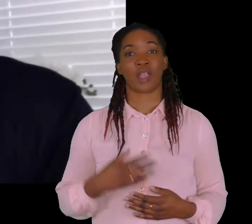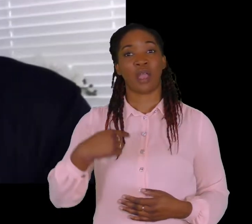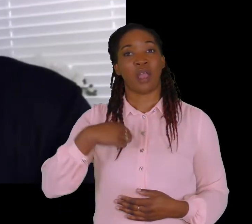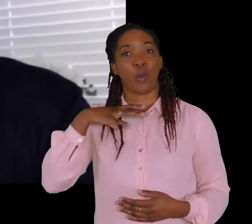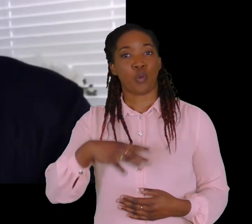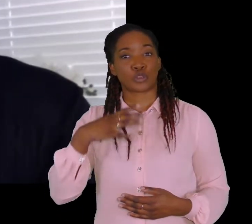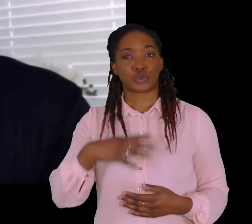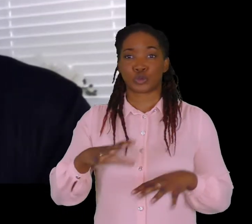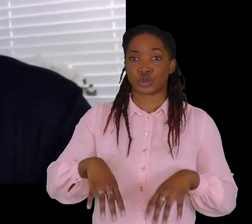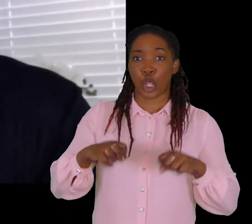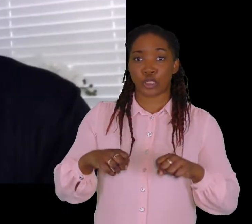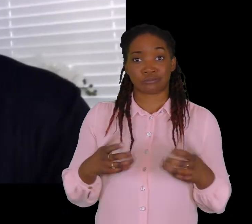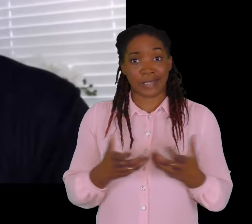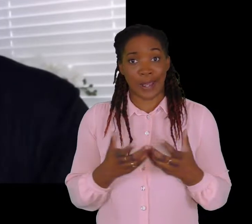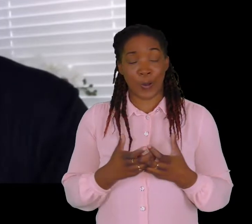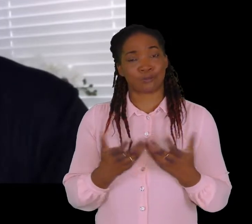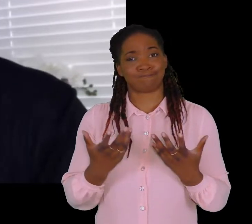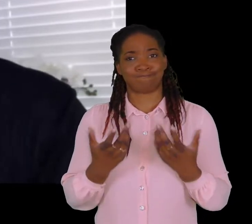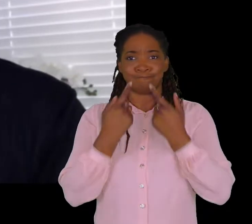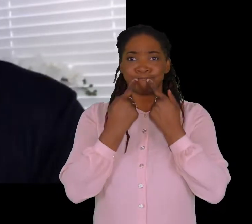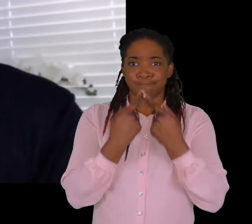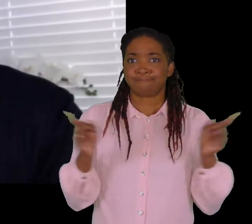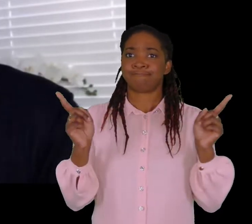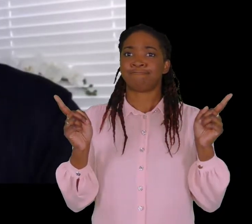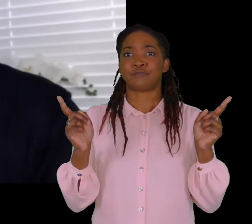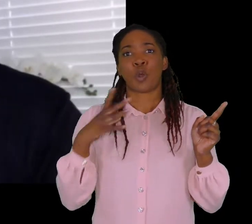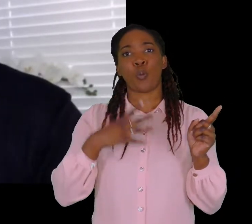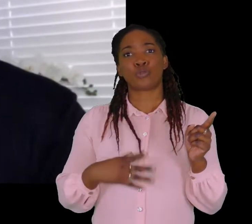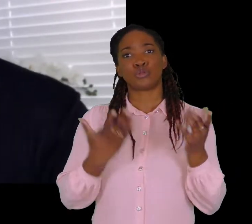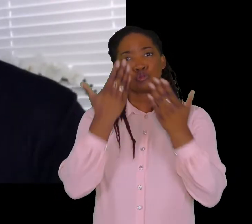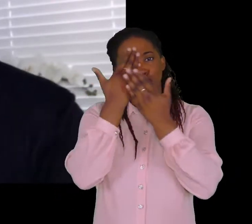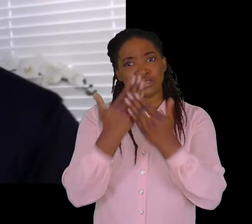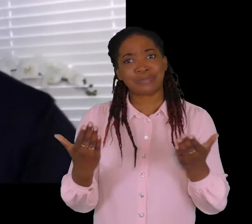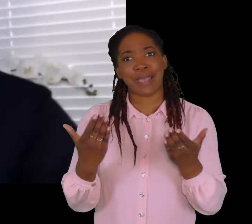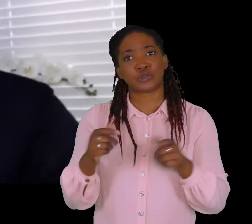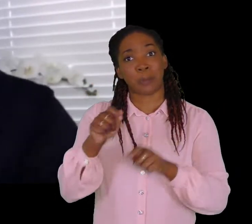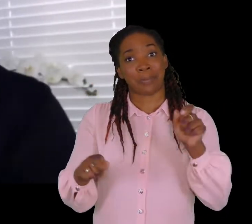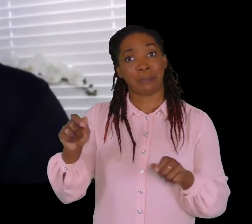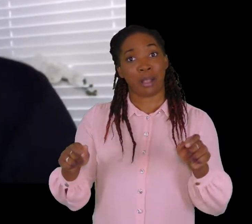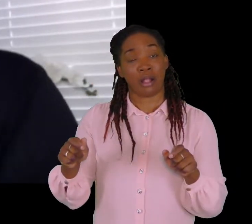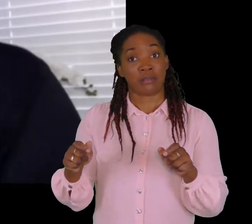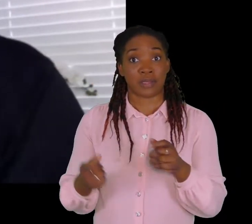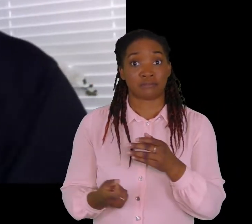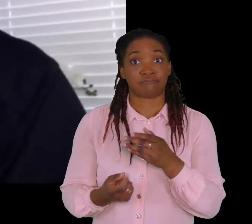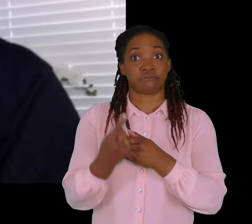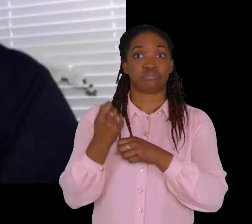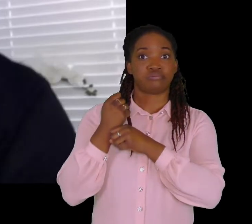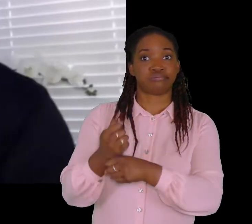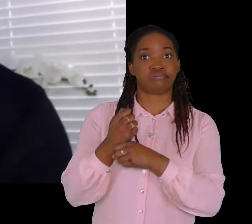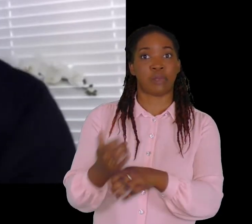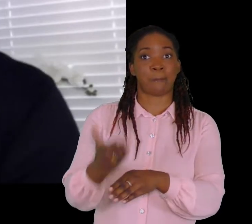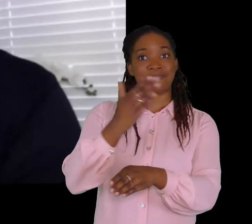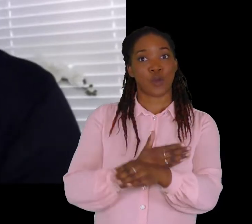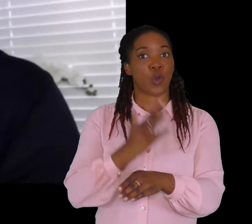I wanted to begin my opening statement by paying homage to the community that came before us in the